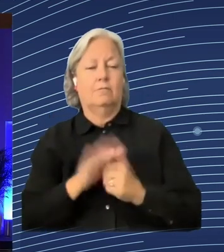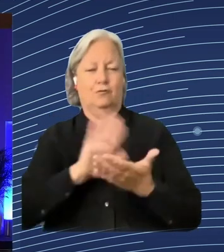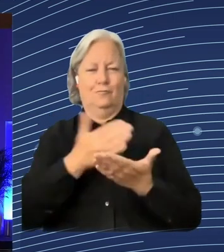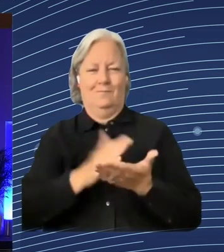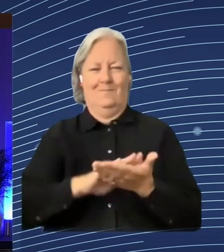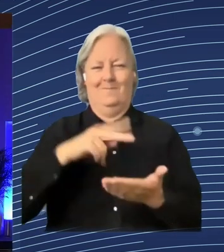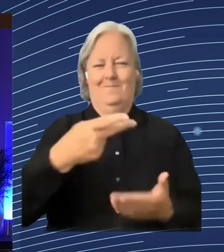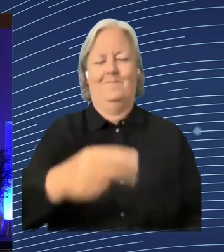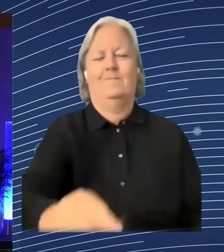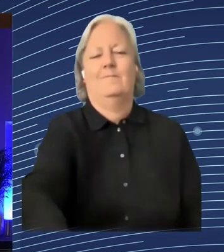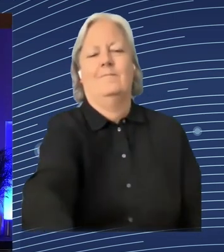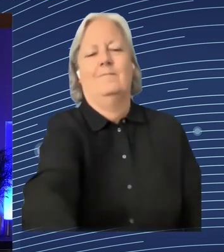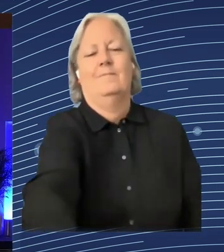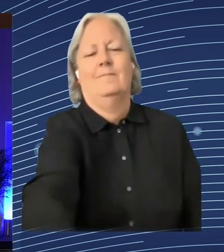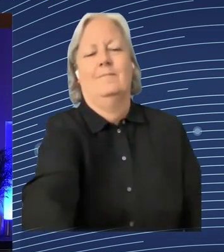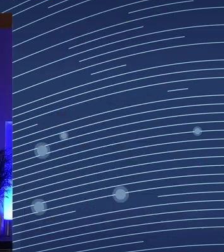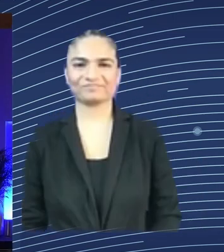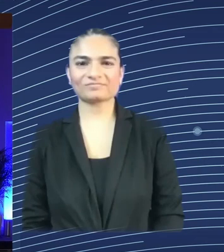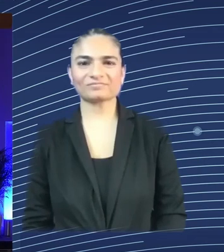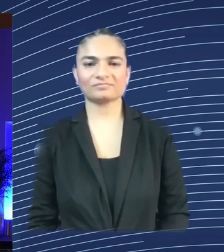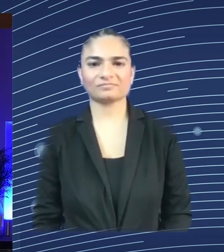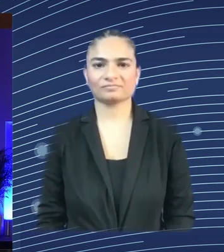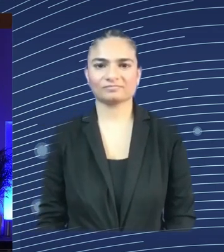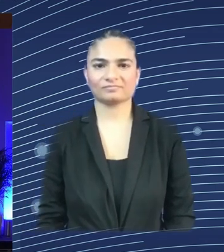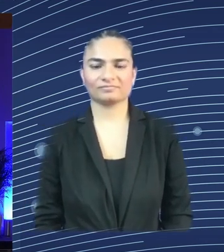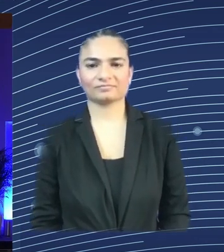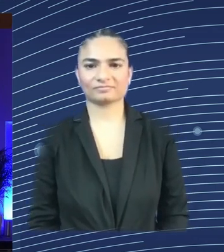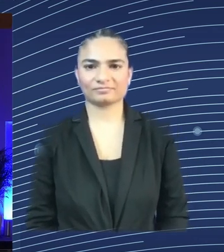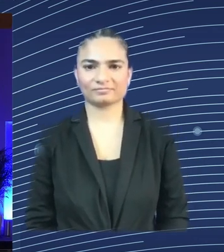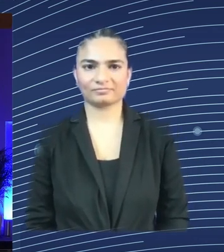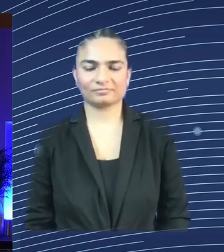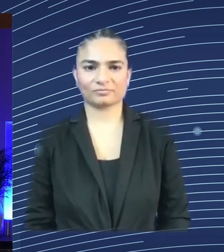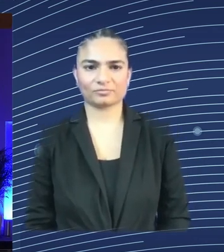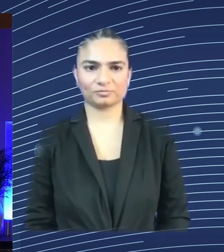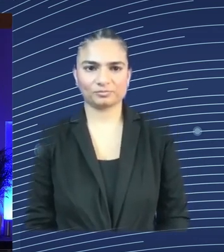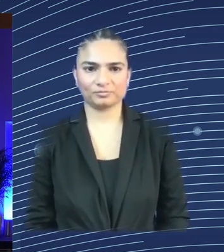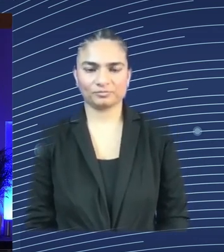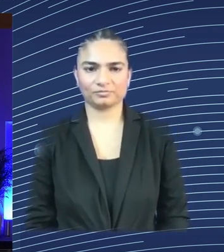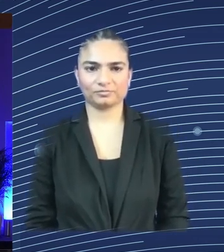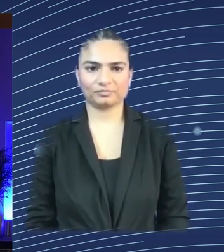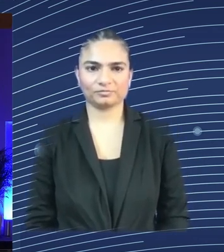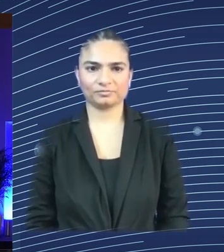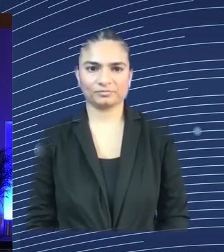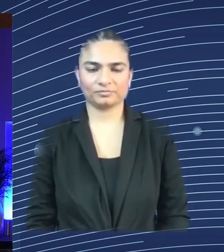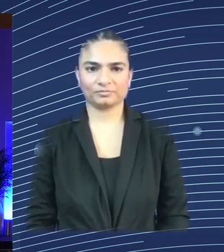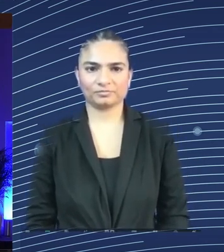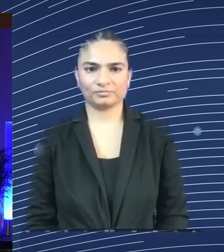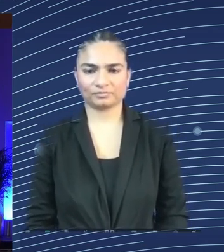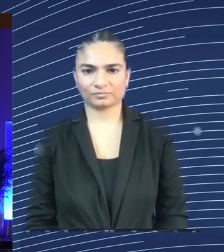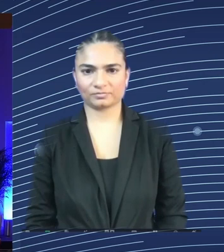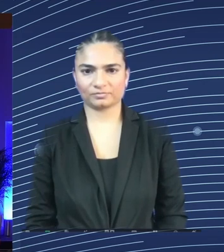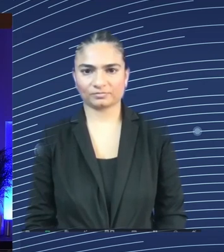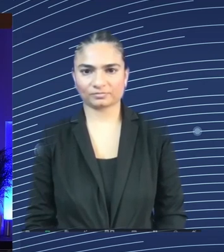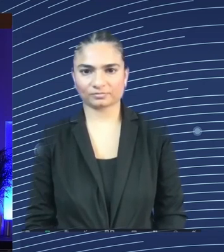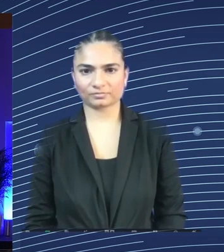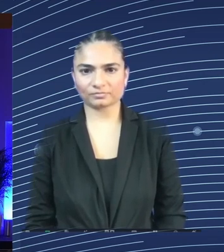Hello, thank you. Benoît Belos from the European Commission. It seems we have a lot of questions. So we've talked about the importance of having access to data, the